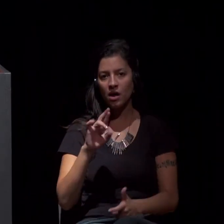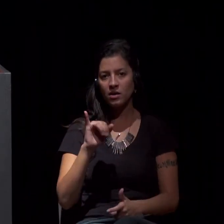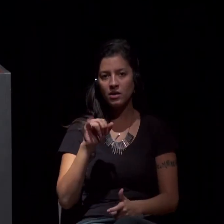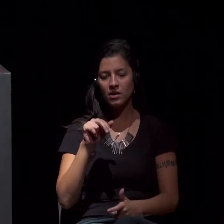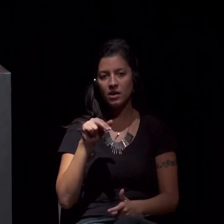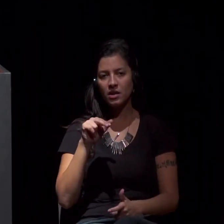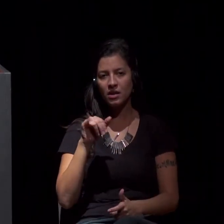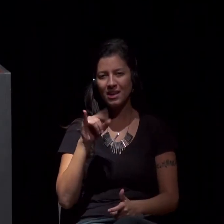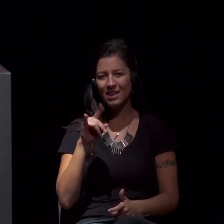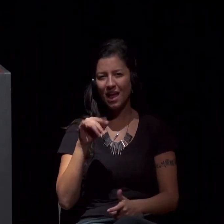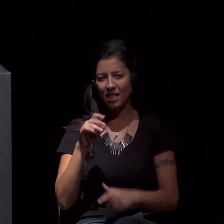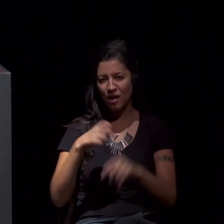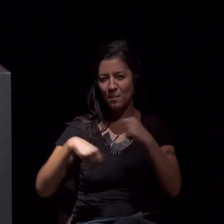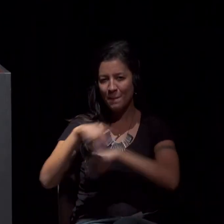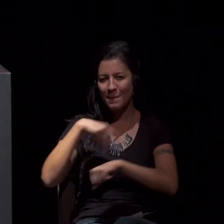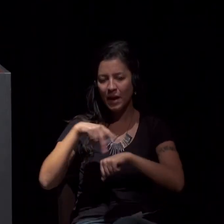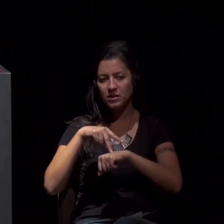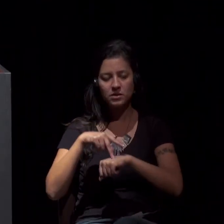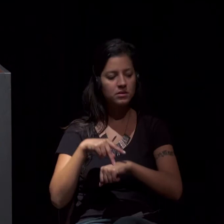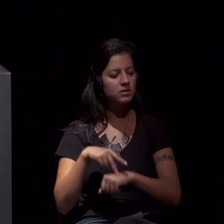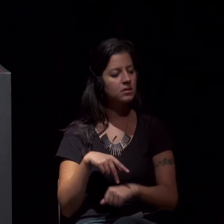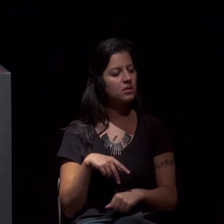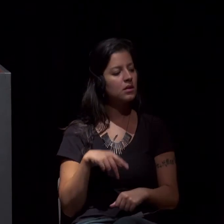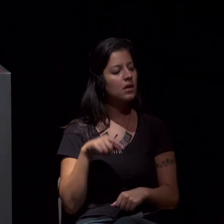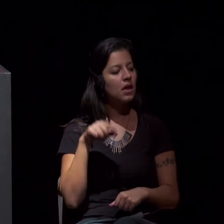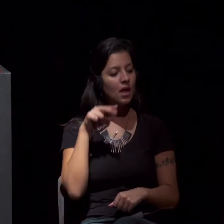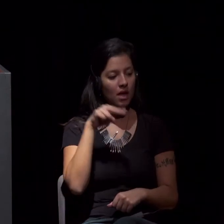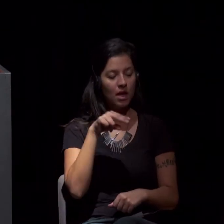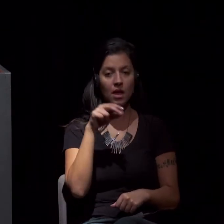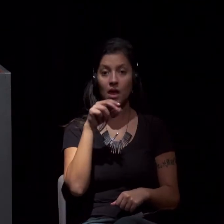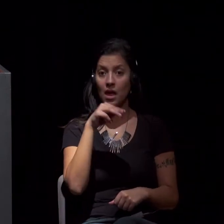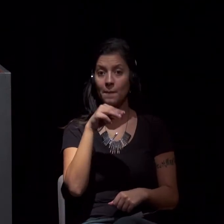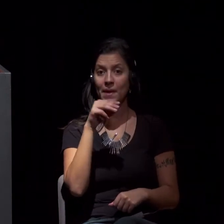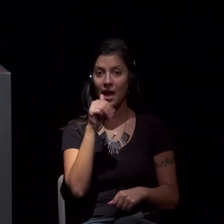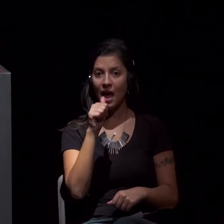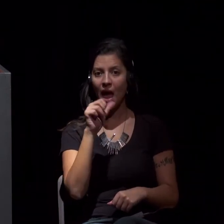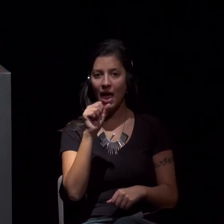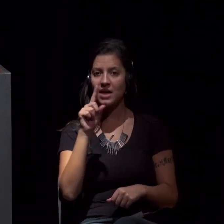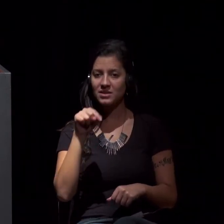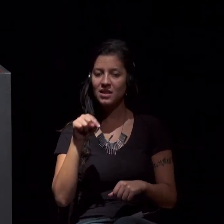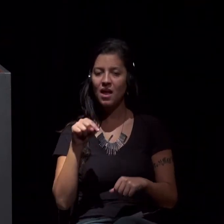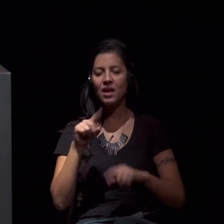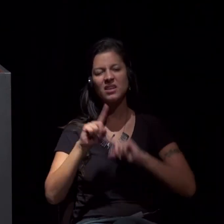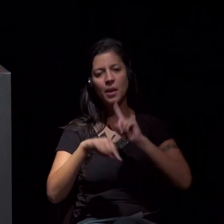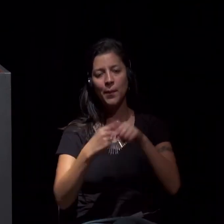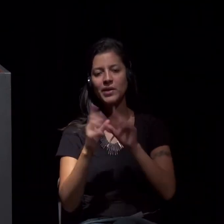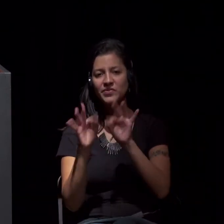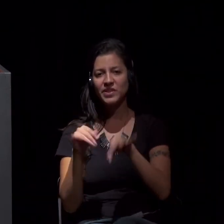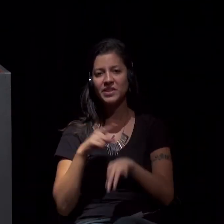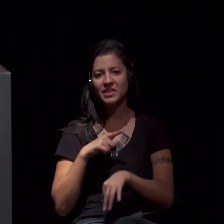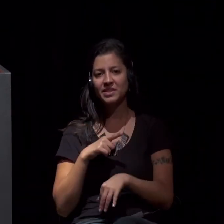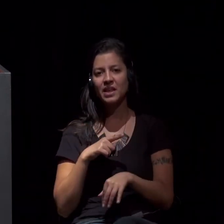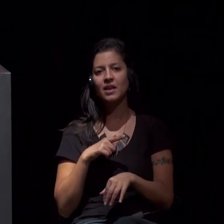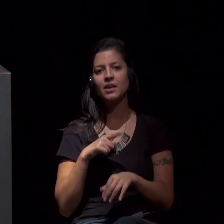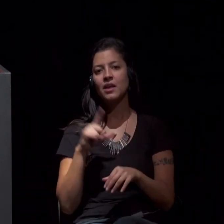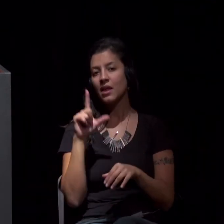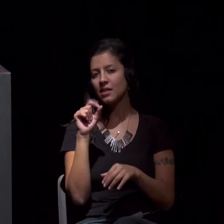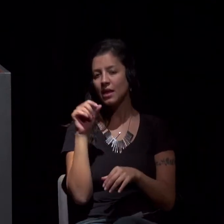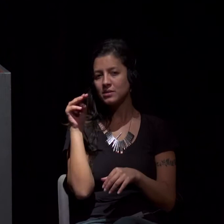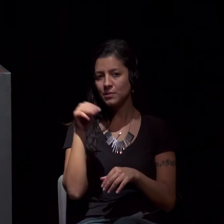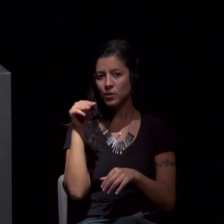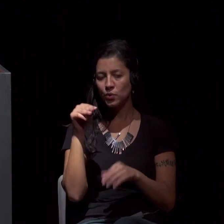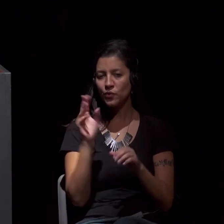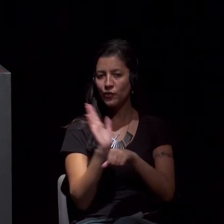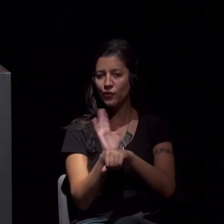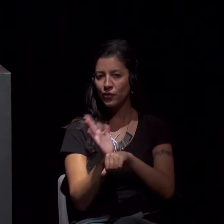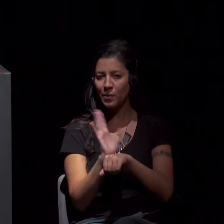going to be a short 10-minute film that I just finished editing that will provide you even greater insights than I